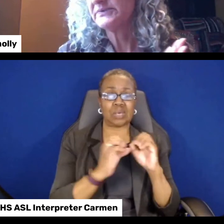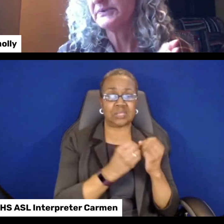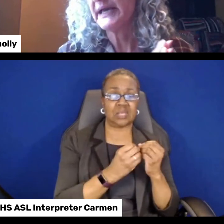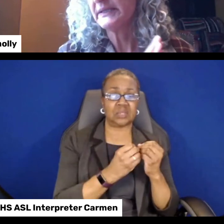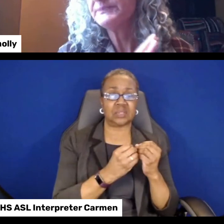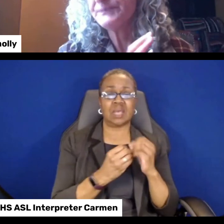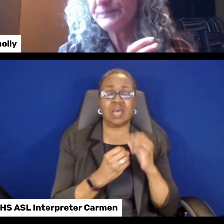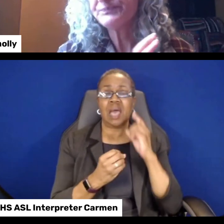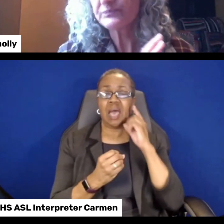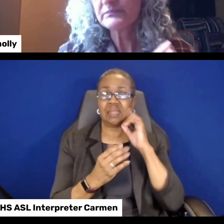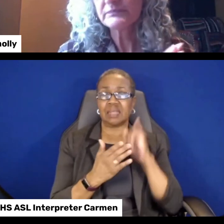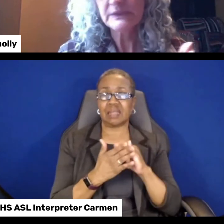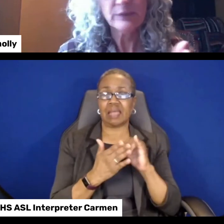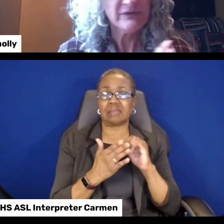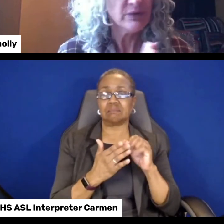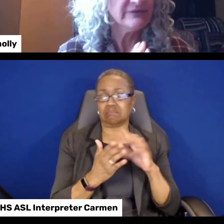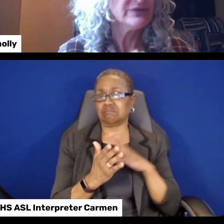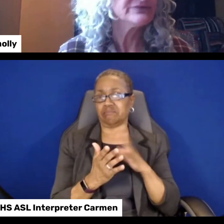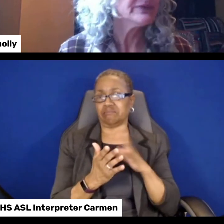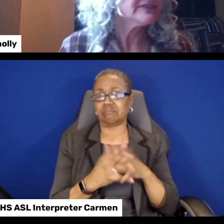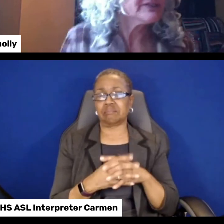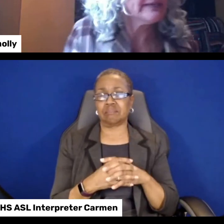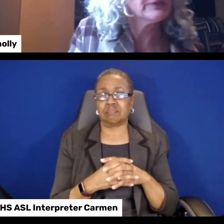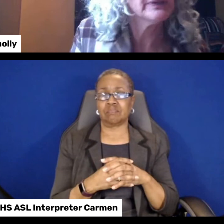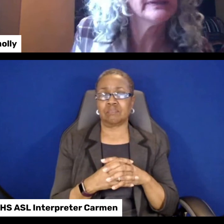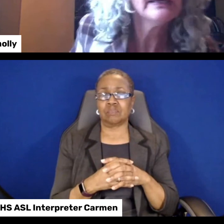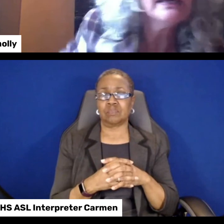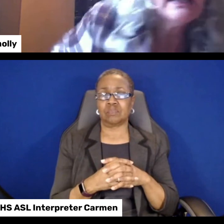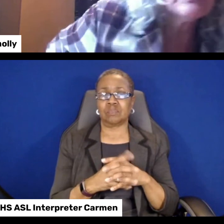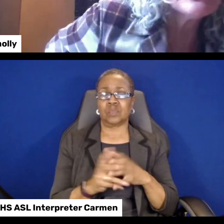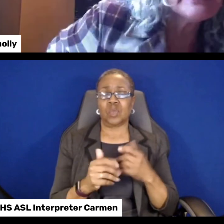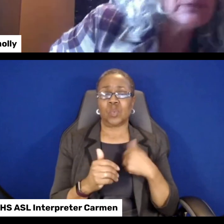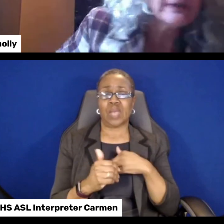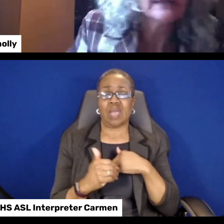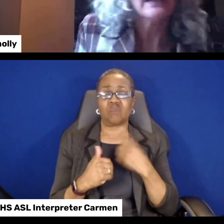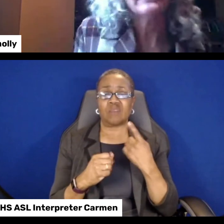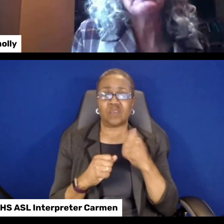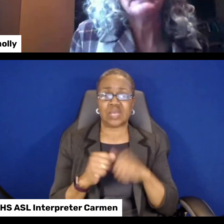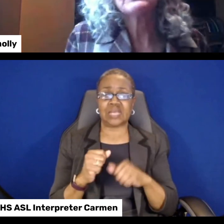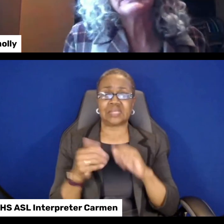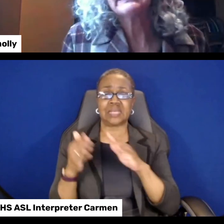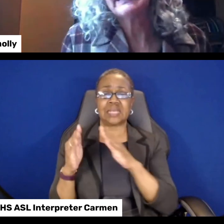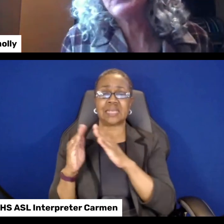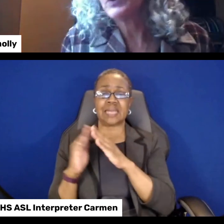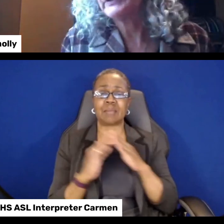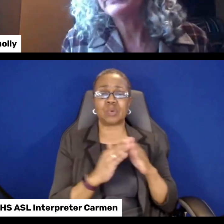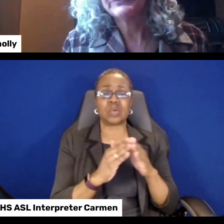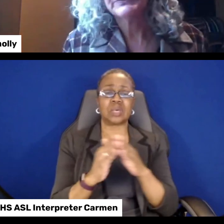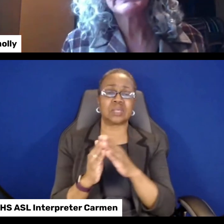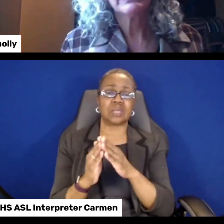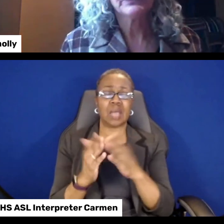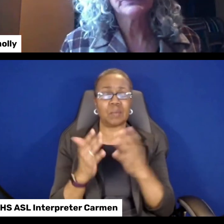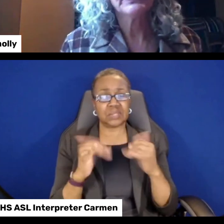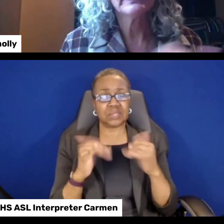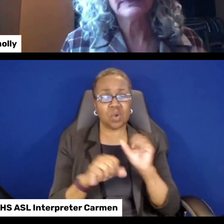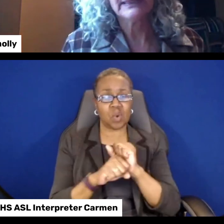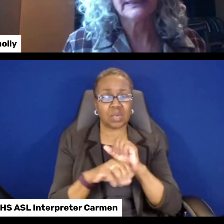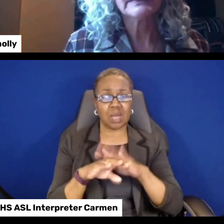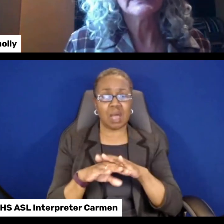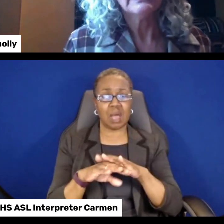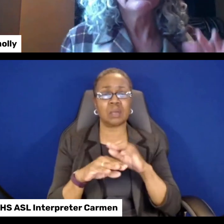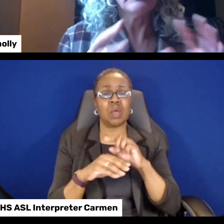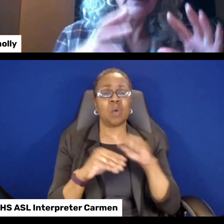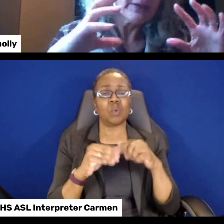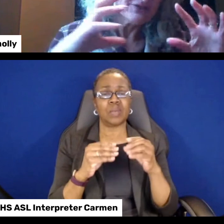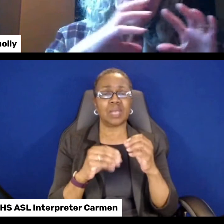could do that. We have one of those for each neighborhood, and we're still working on them as we get more interviews and go through